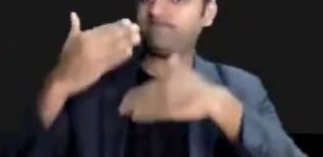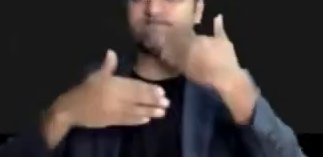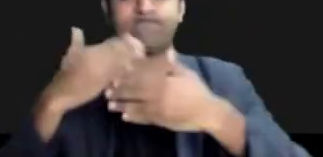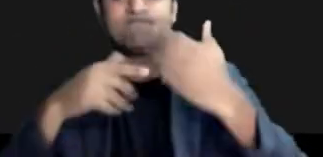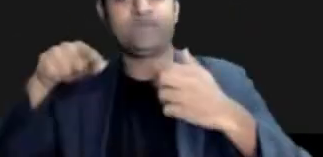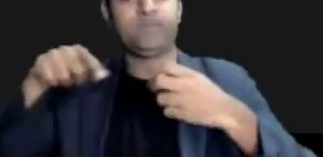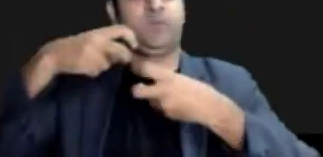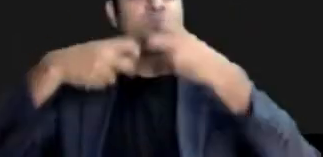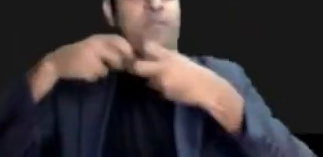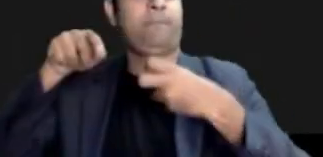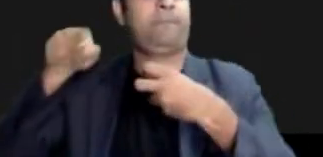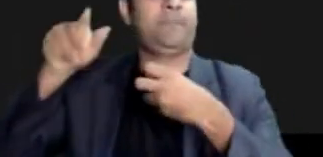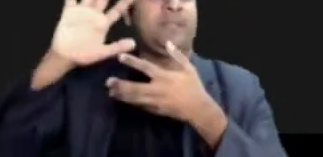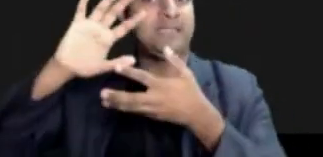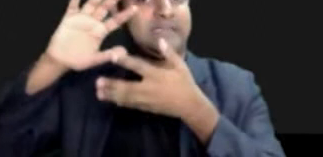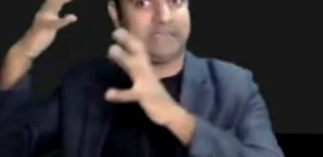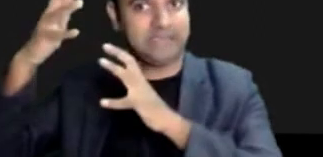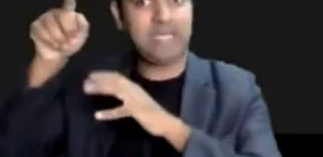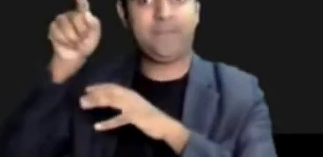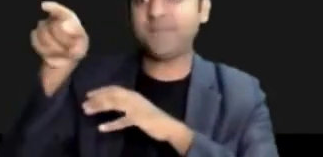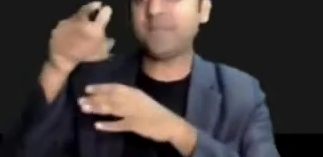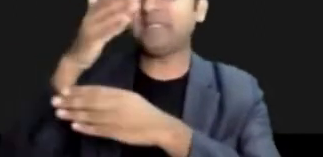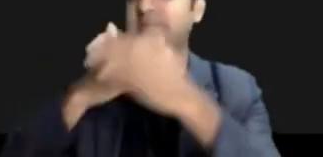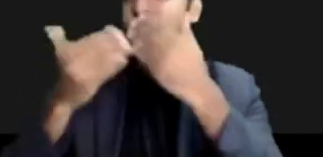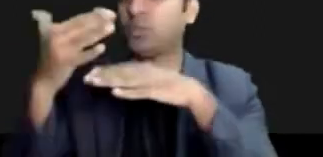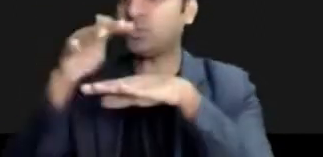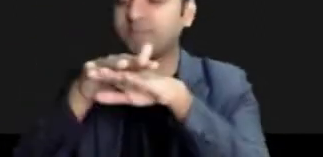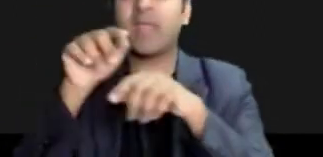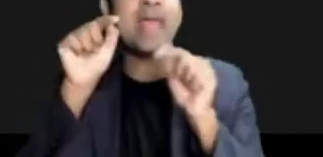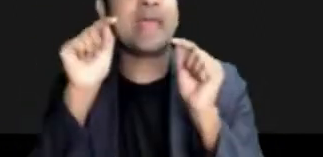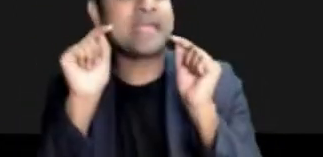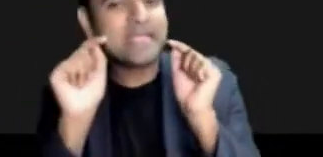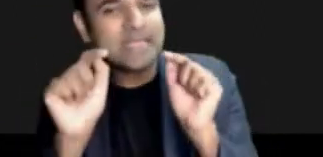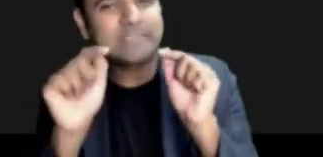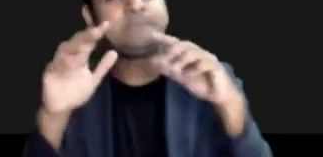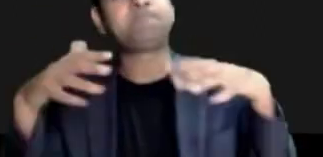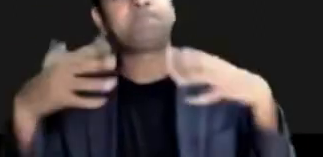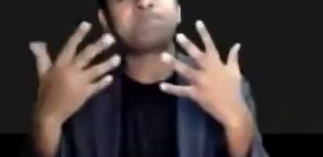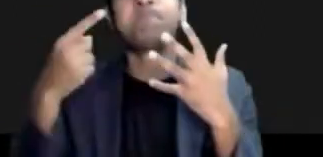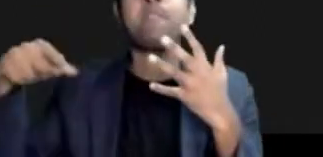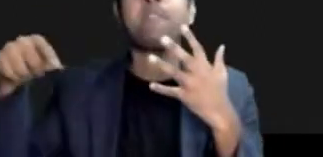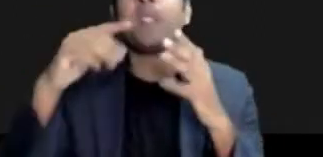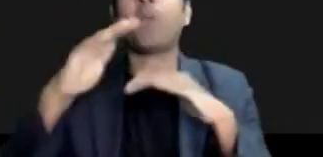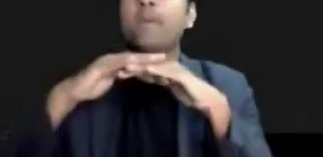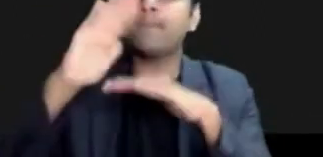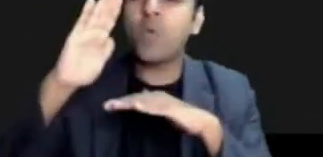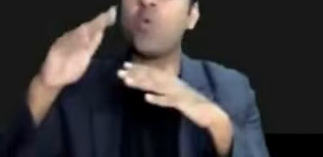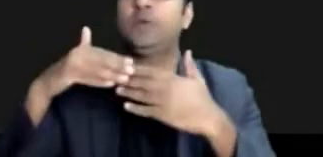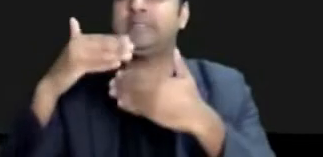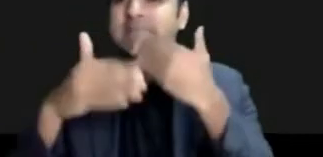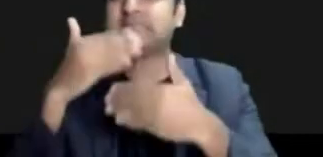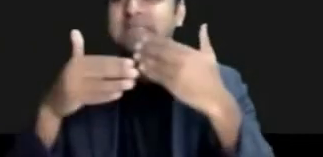But still more, we've been working with the Directorate of Disaster Management